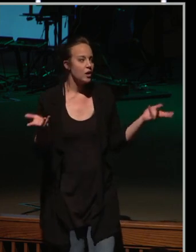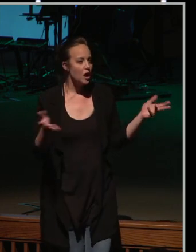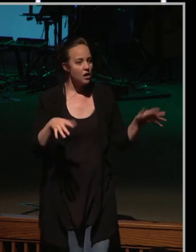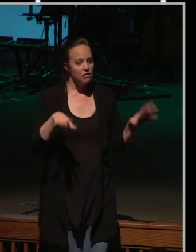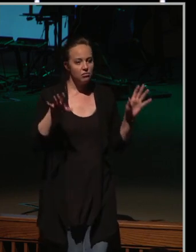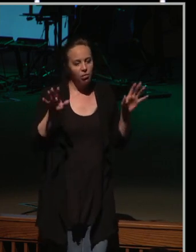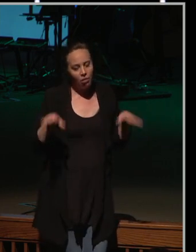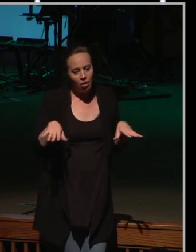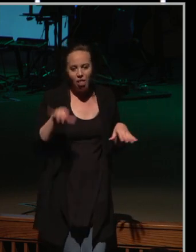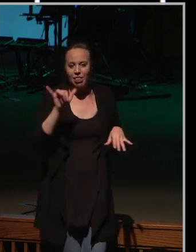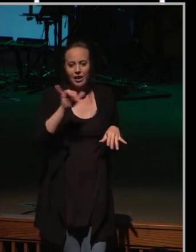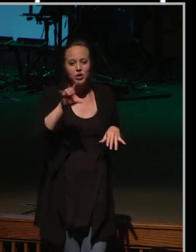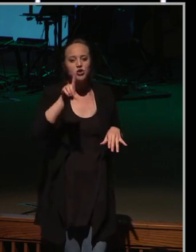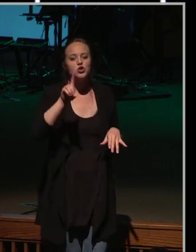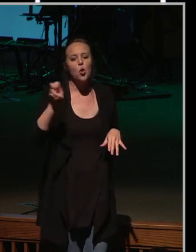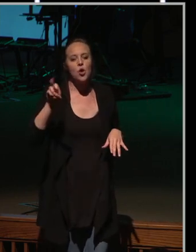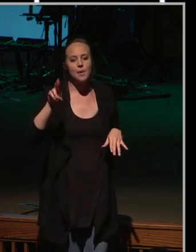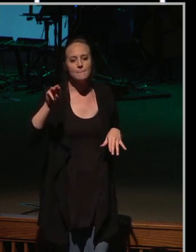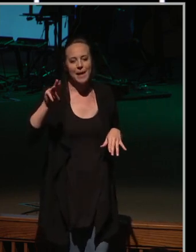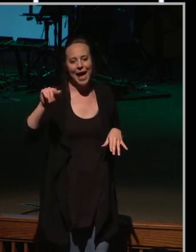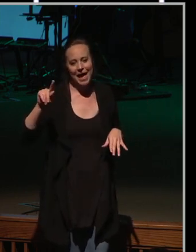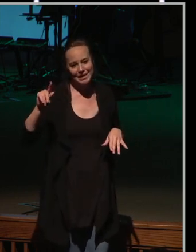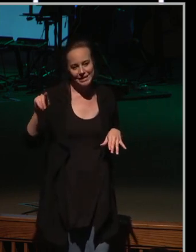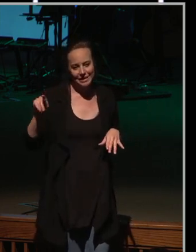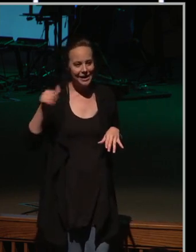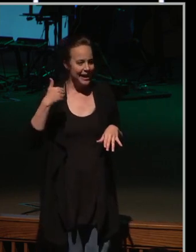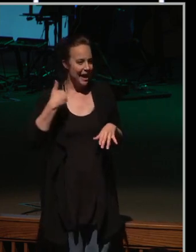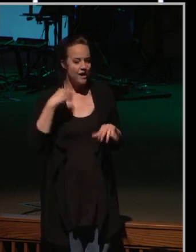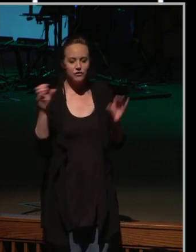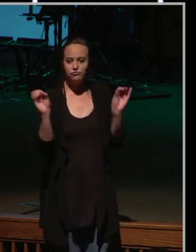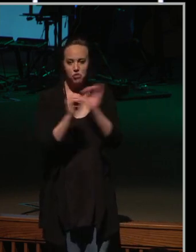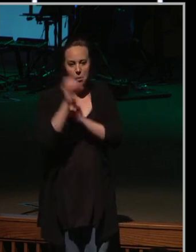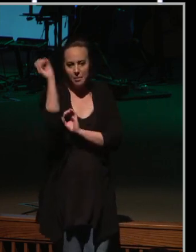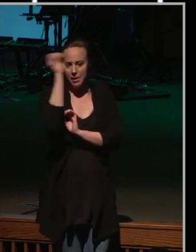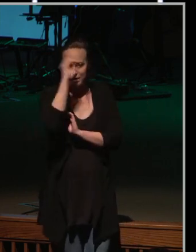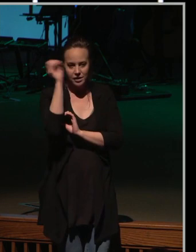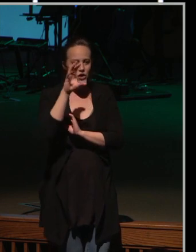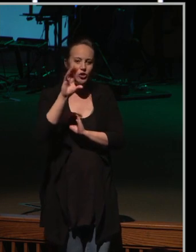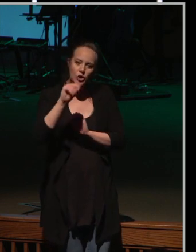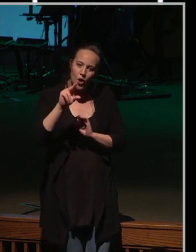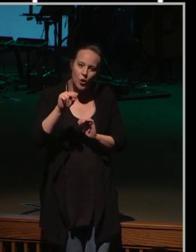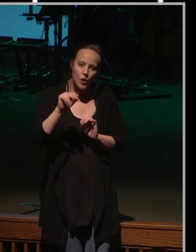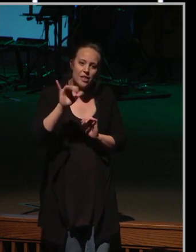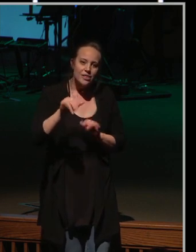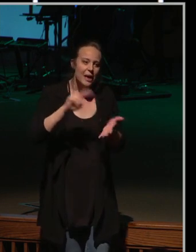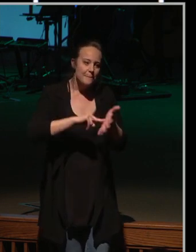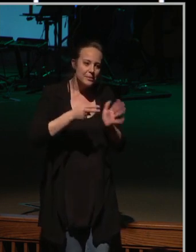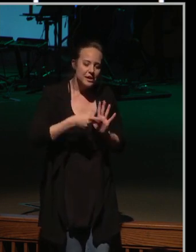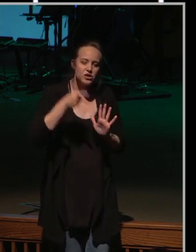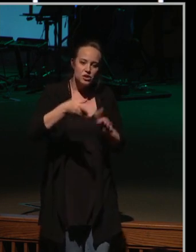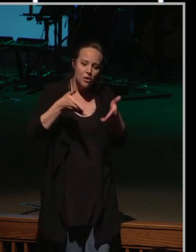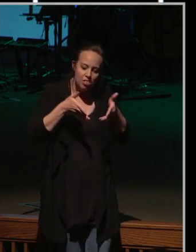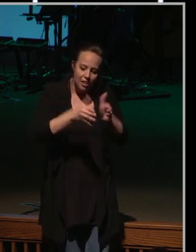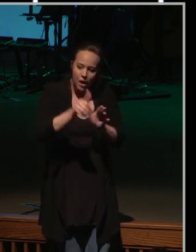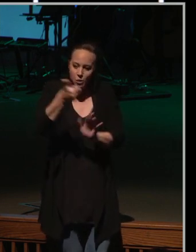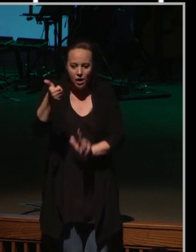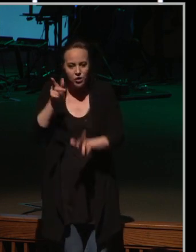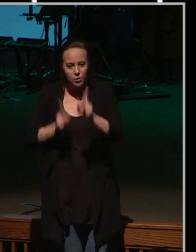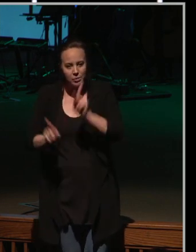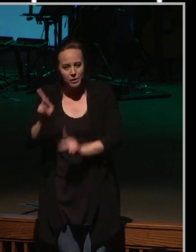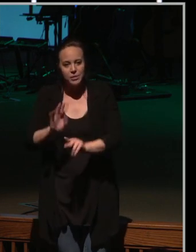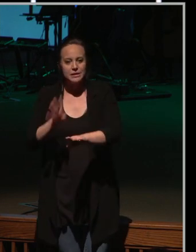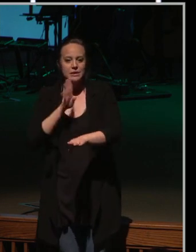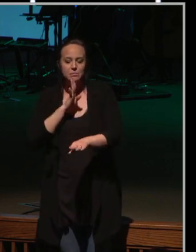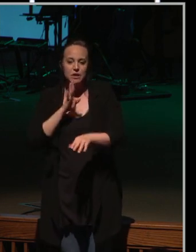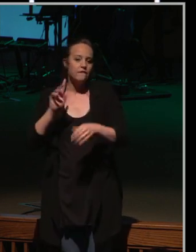It's you know that you have strength in yourself, but you are still going to willfully choose to put somebody else first. We seek